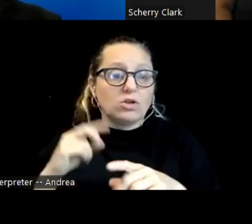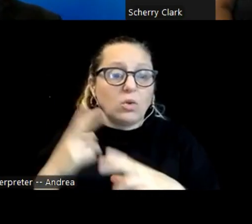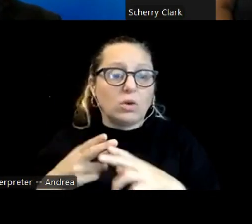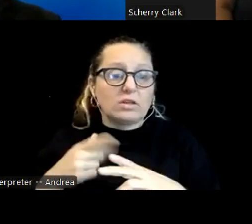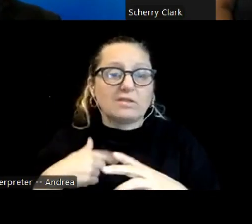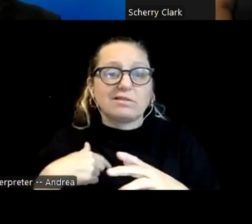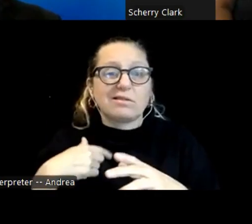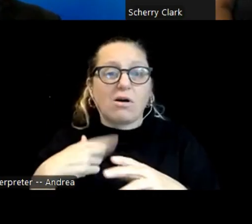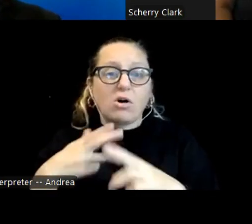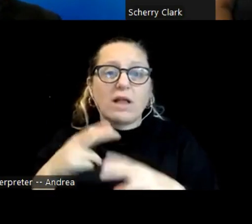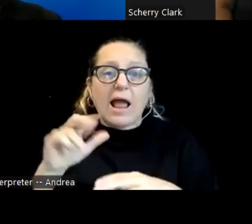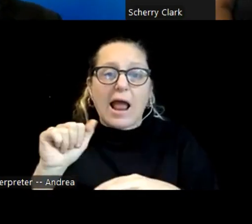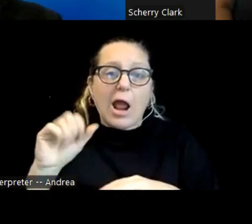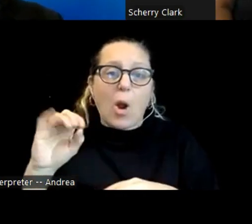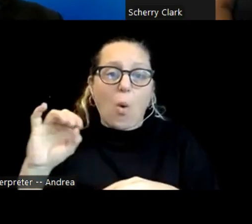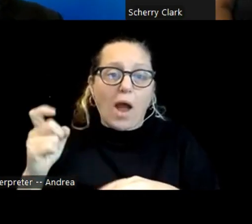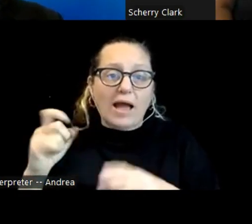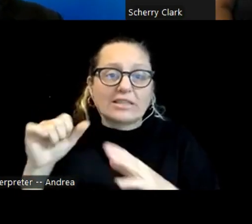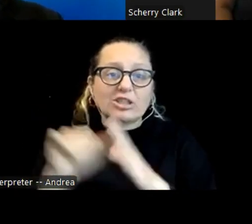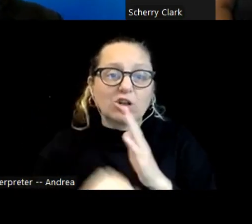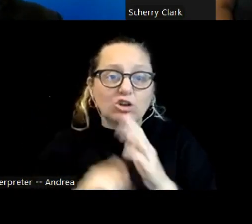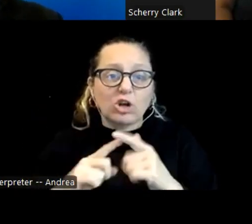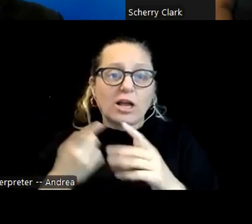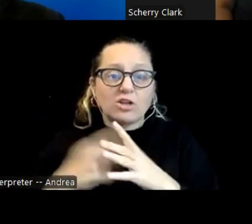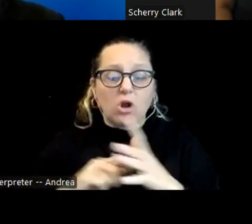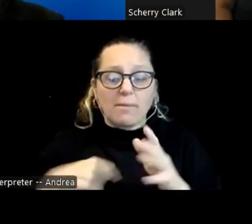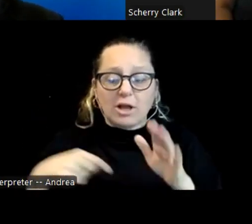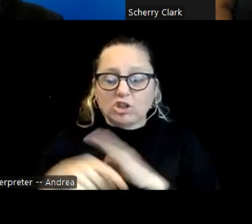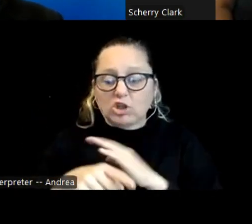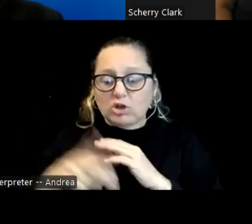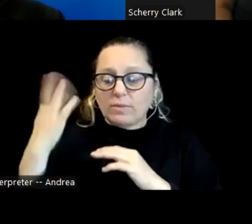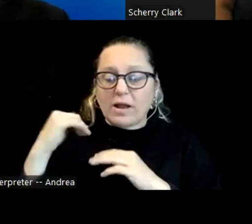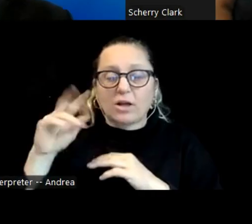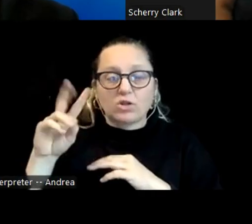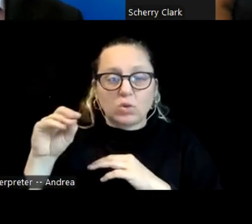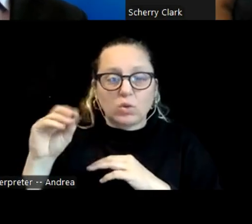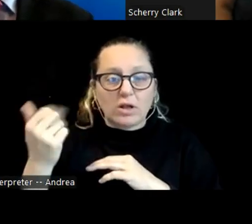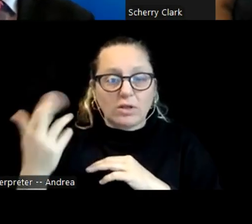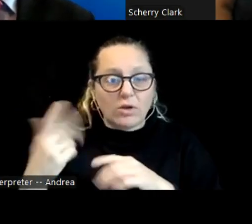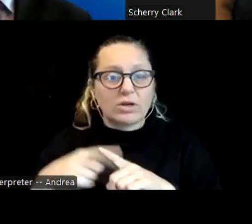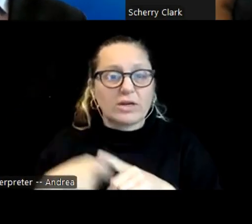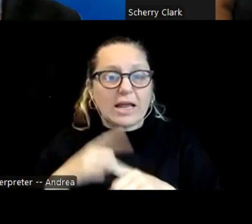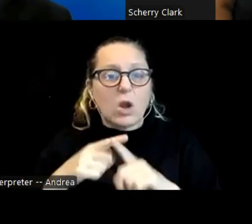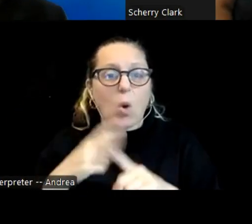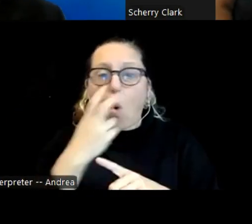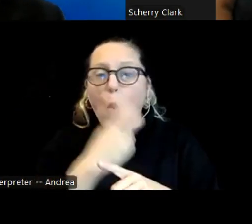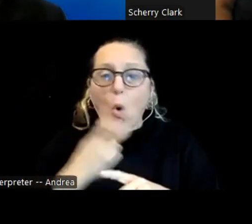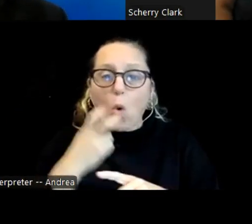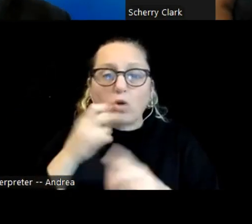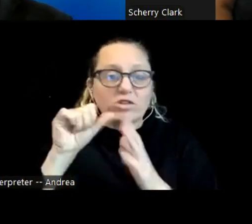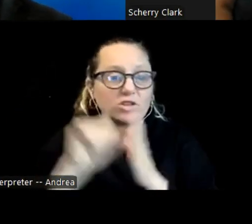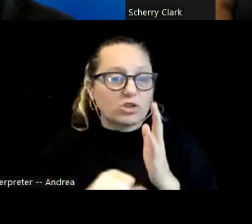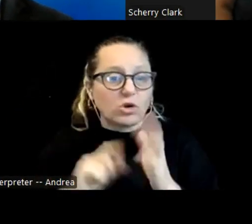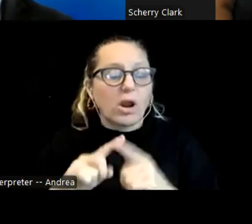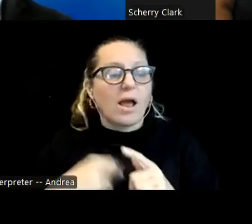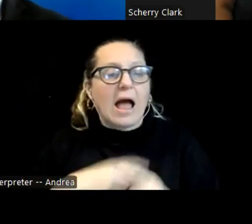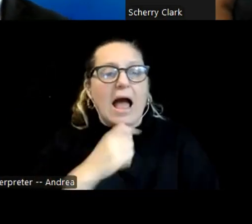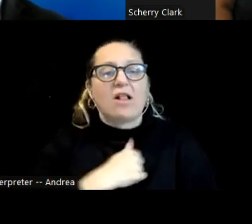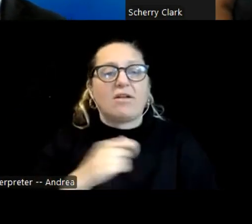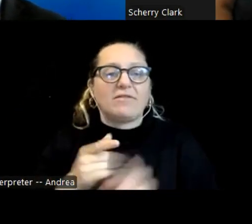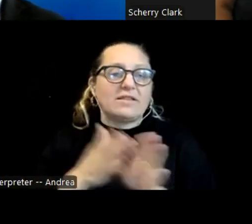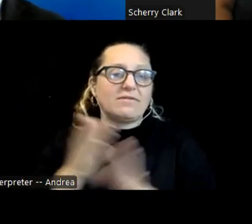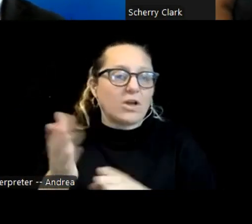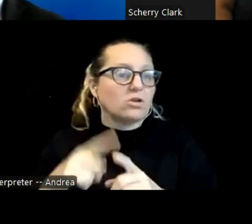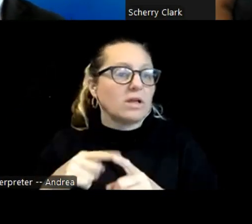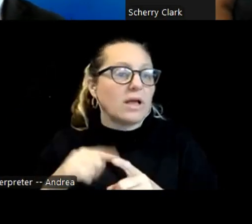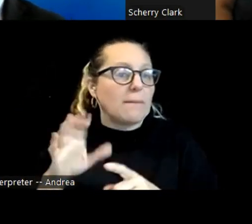surgery. I started my journey back in 2013 in oral surgery. I love this field and